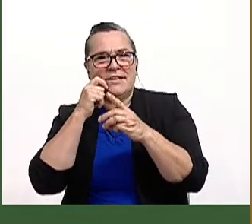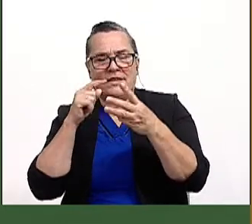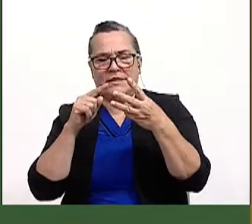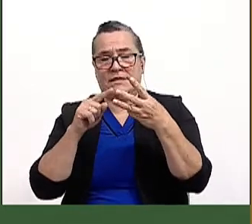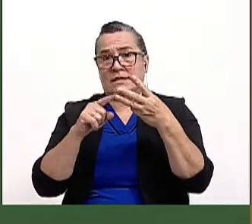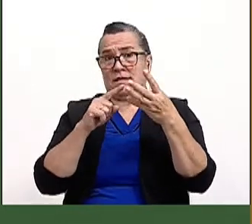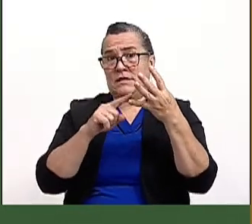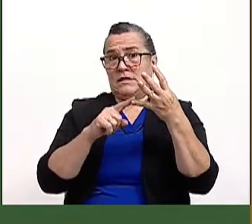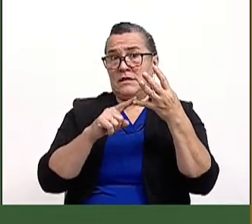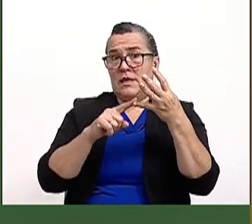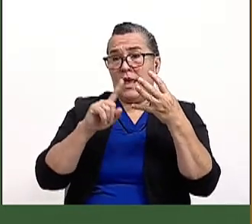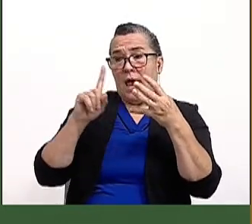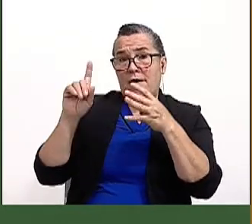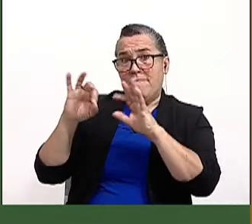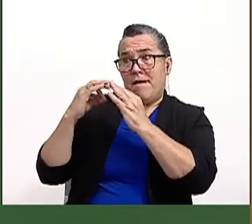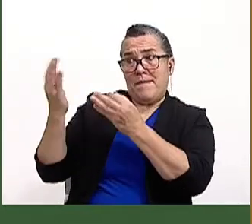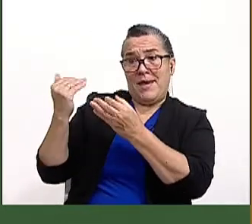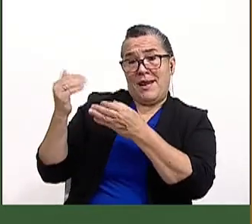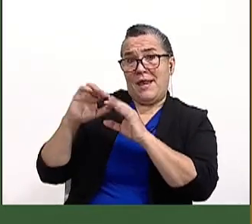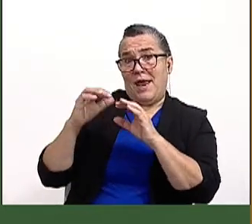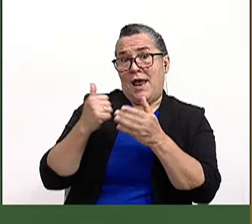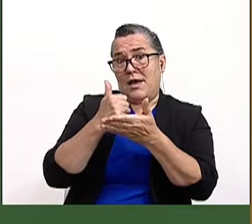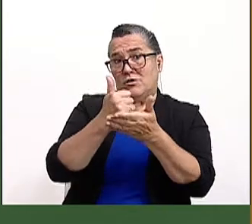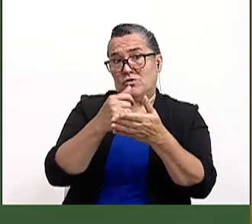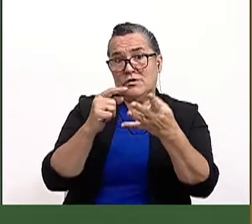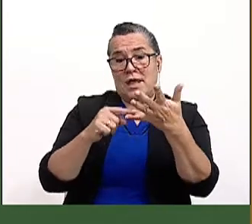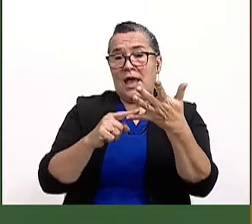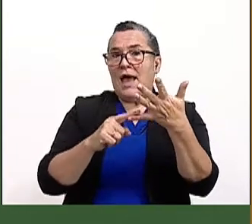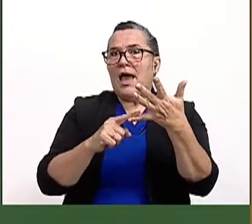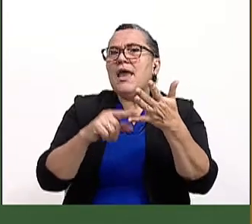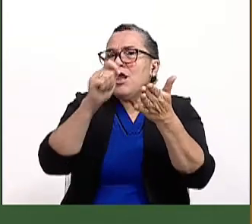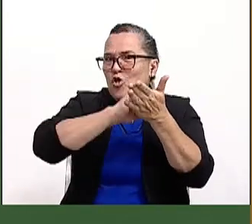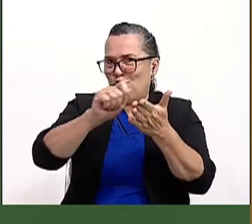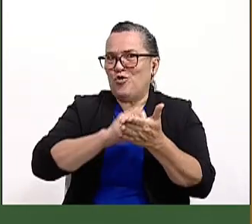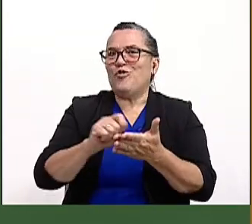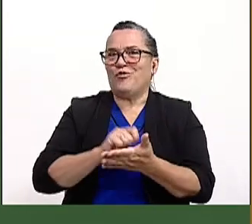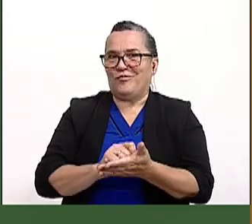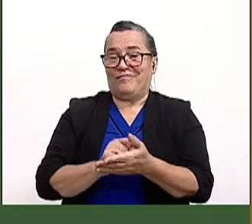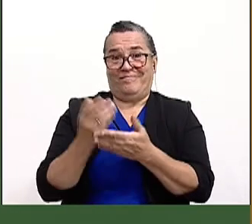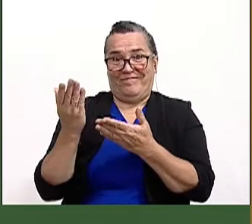Ask your family for help and do not forget to take notes.